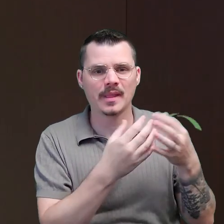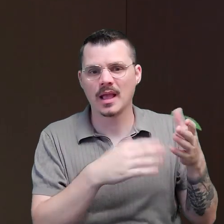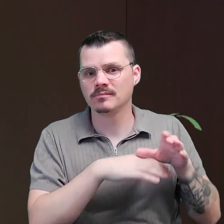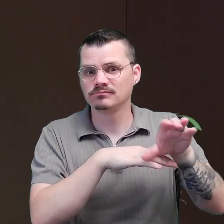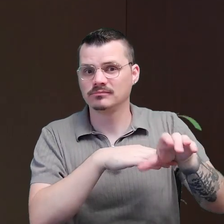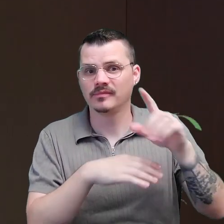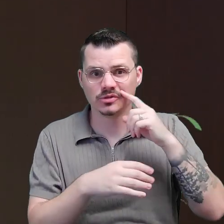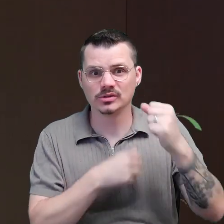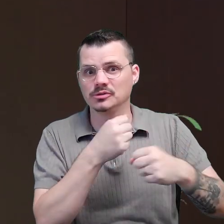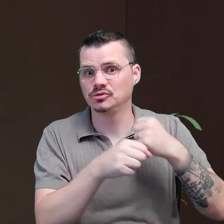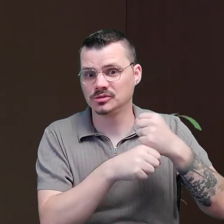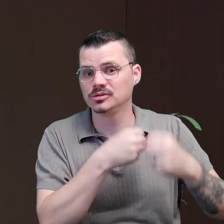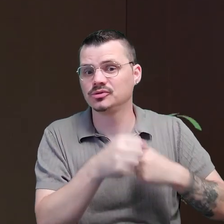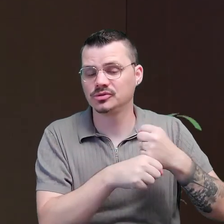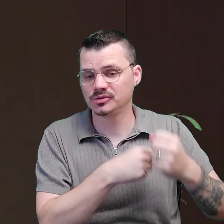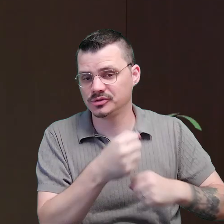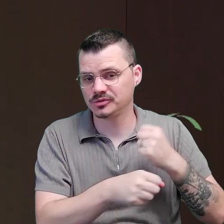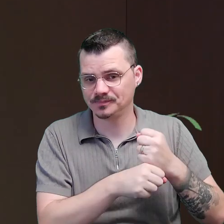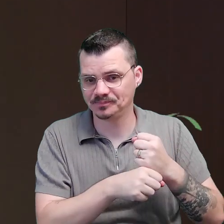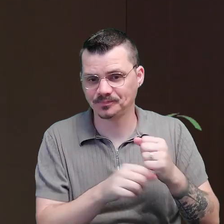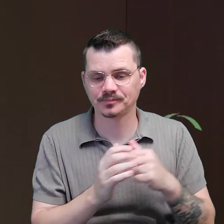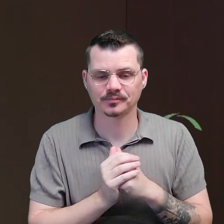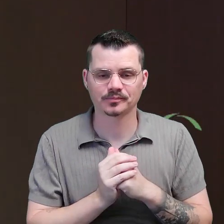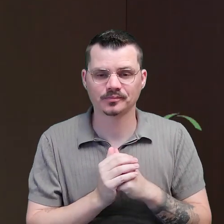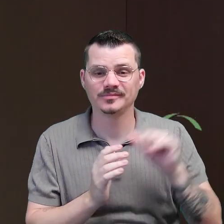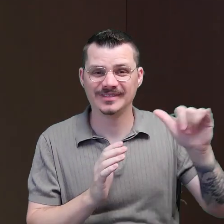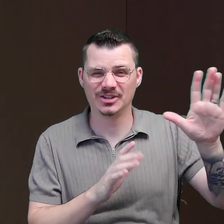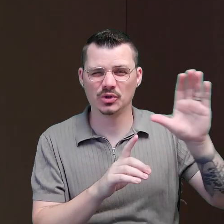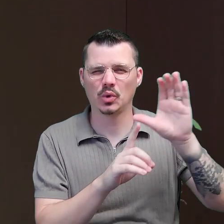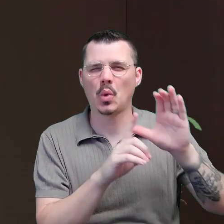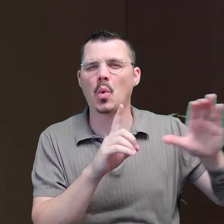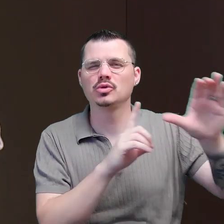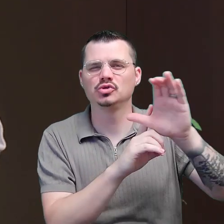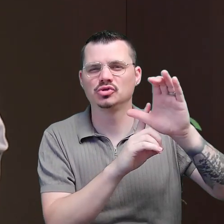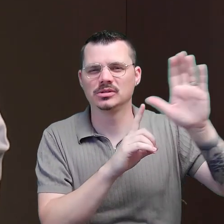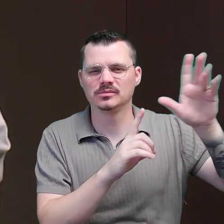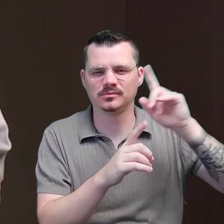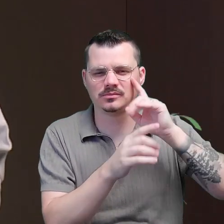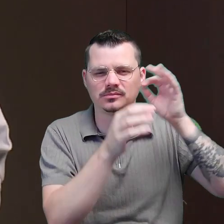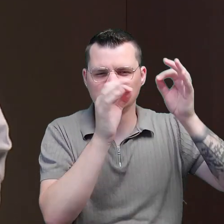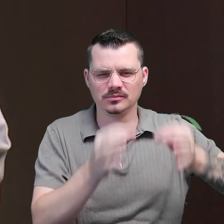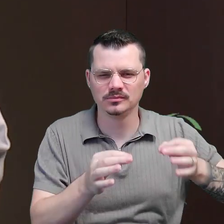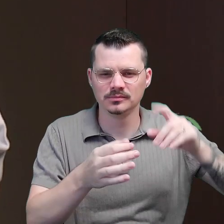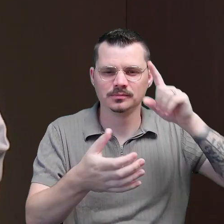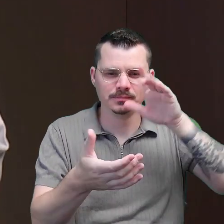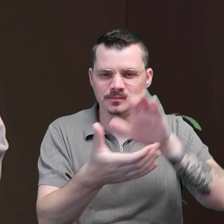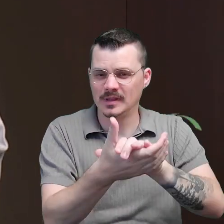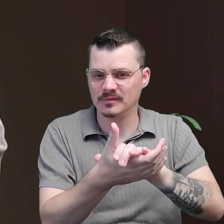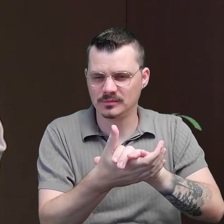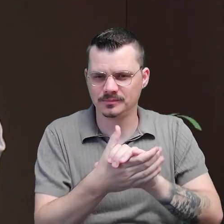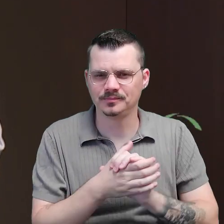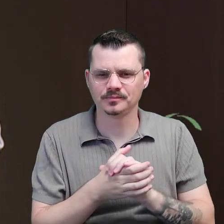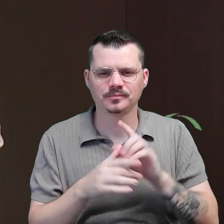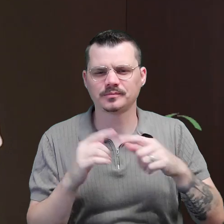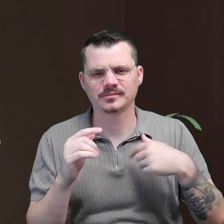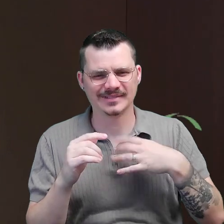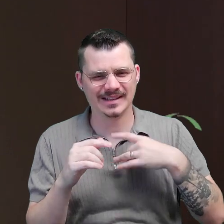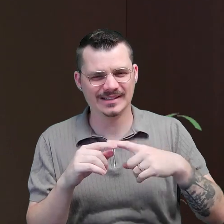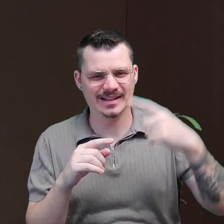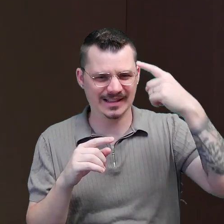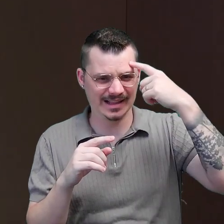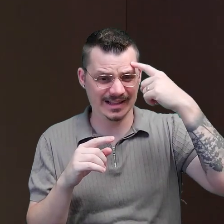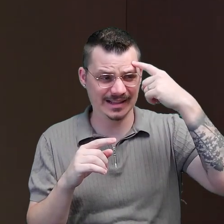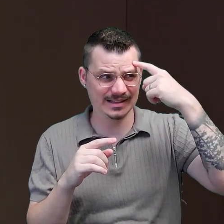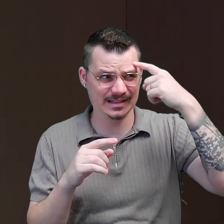family did to them for years and years. That was a culturally determined belief, although I'd like to think that